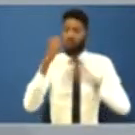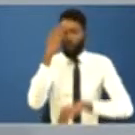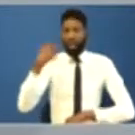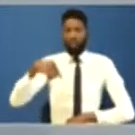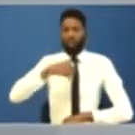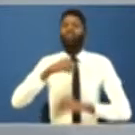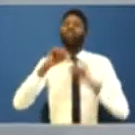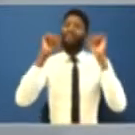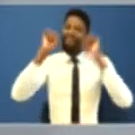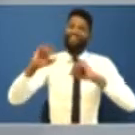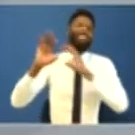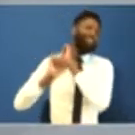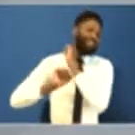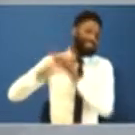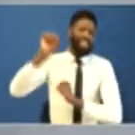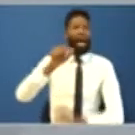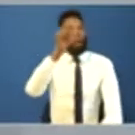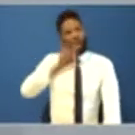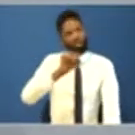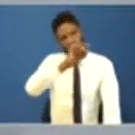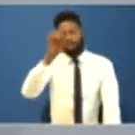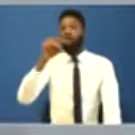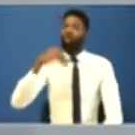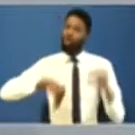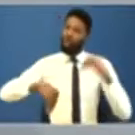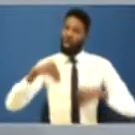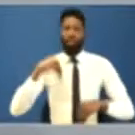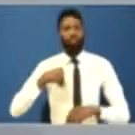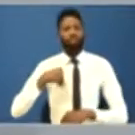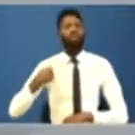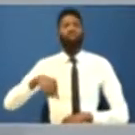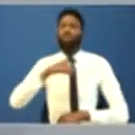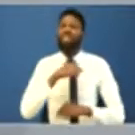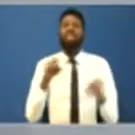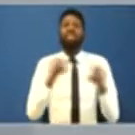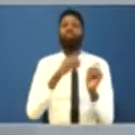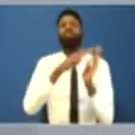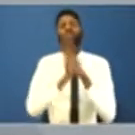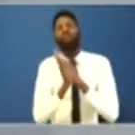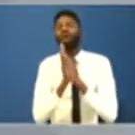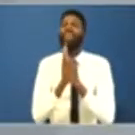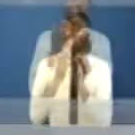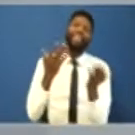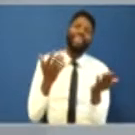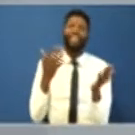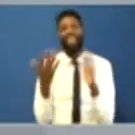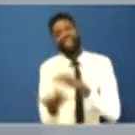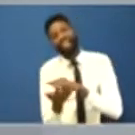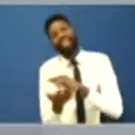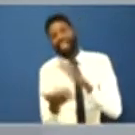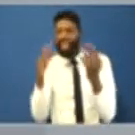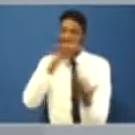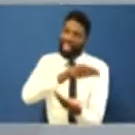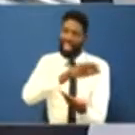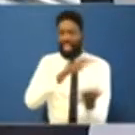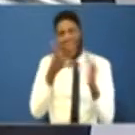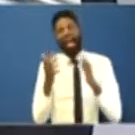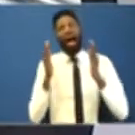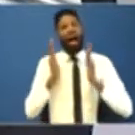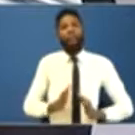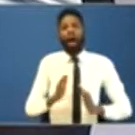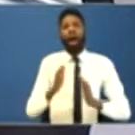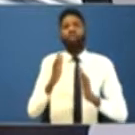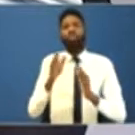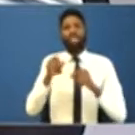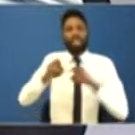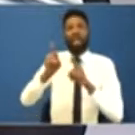one of these people because we just dance around this issue nobody takes nobody gets held accountable we have